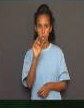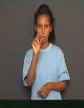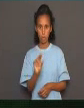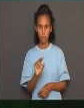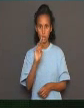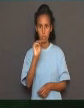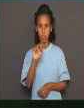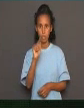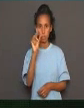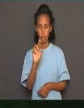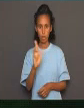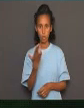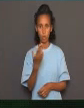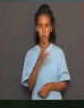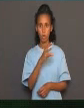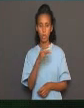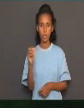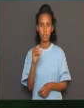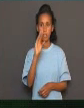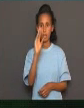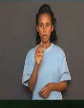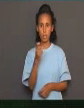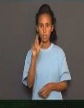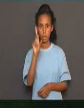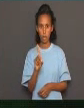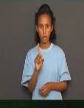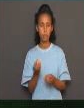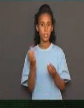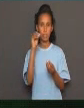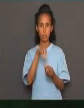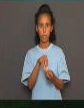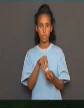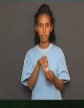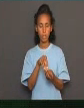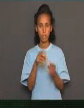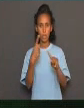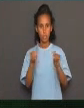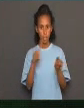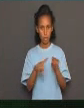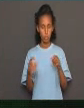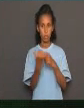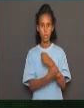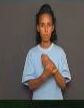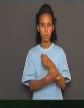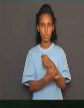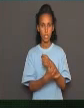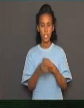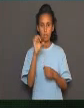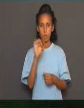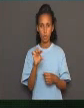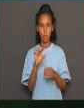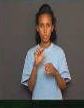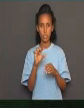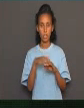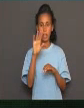Kembara Alaba Tembaro, and Hadia. In addition, several